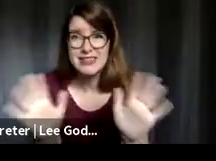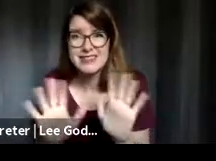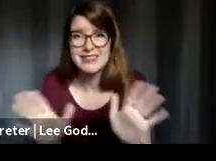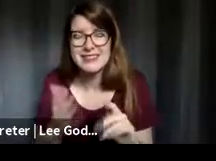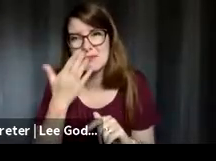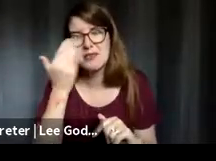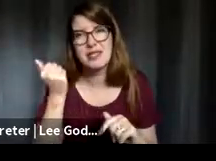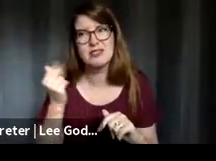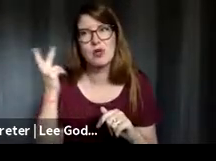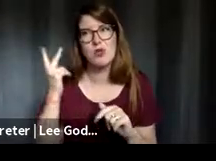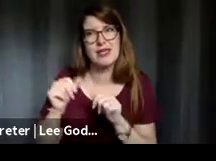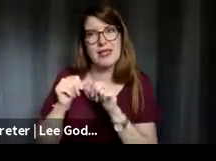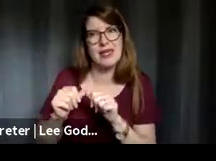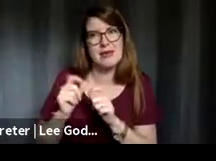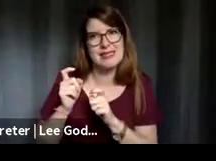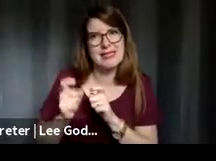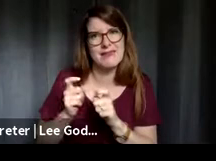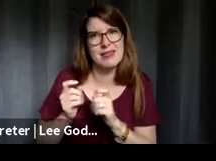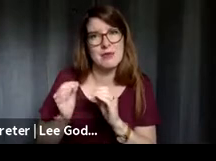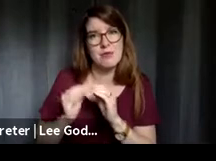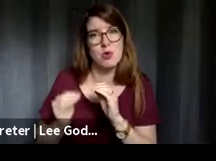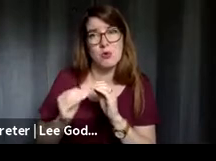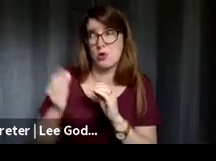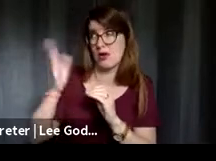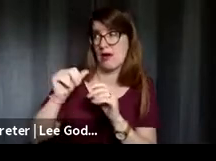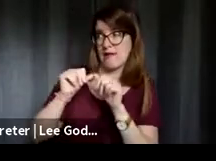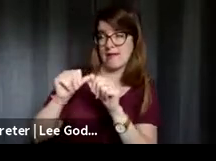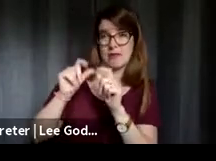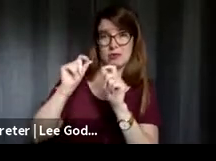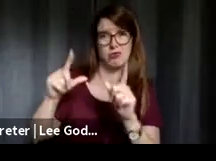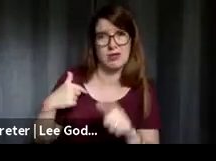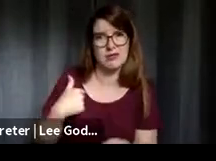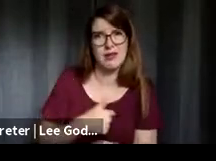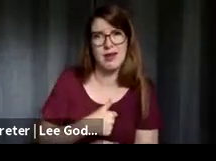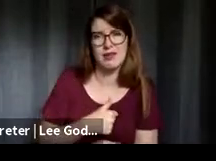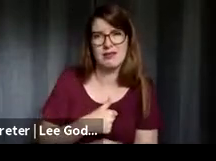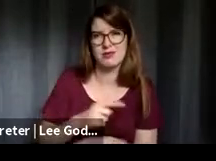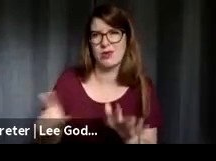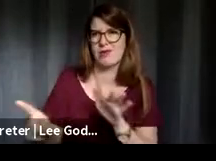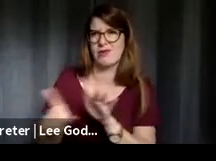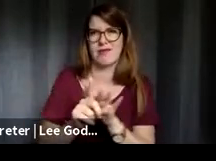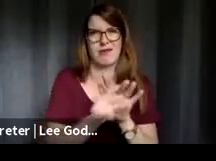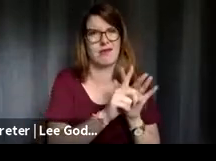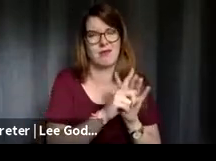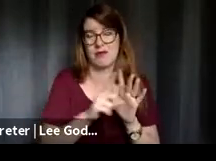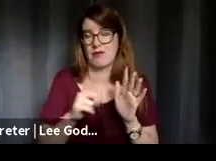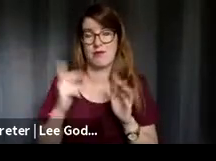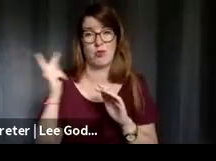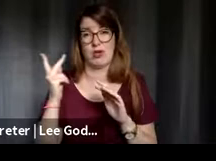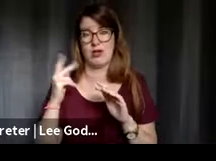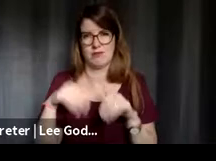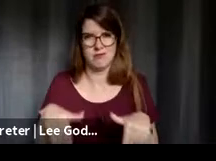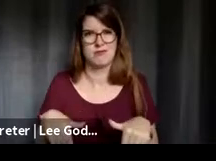because we kept giving more and God kept surprising us. It would come from places that, I mean, we didn't